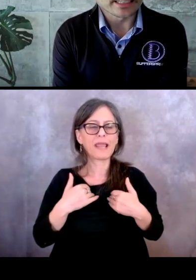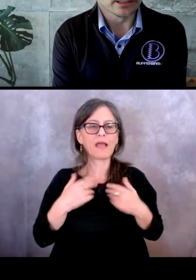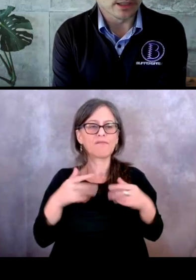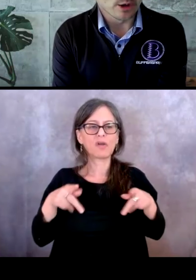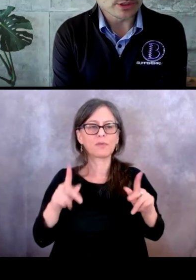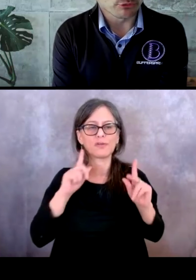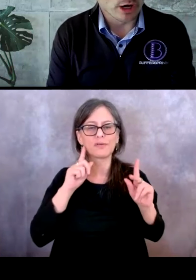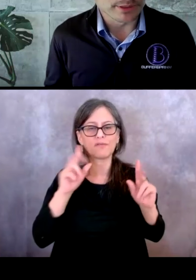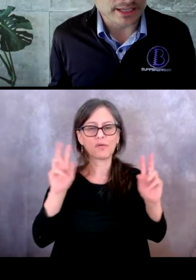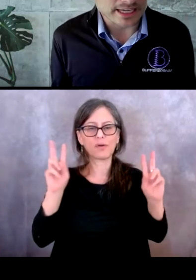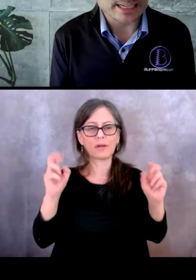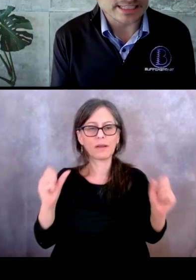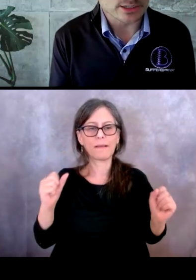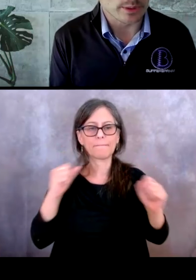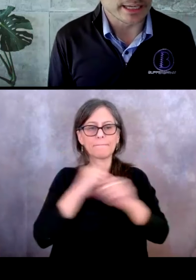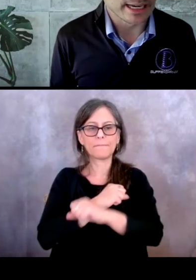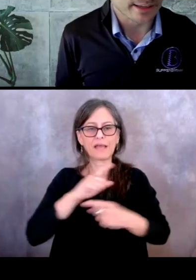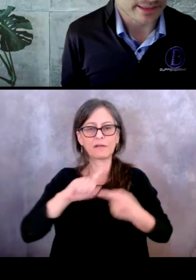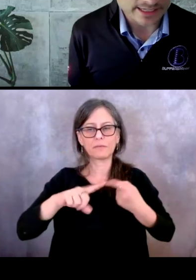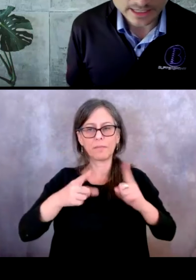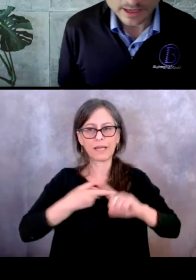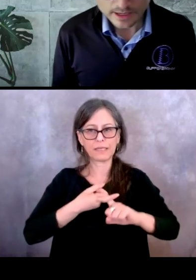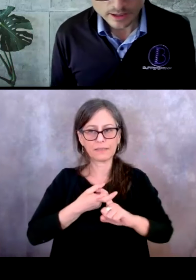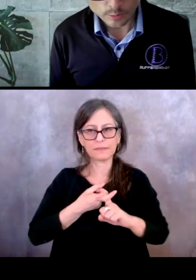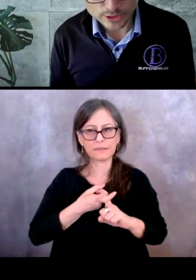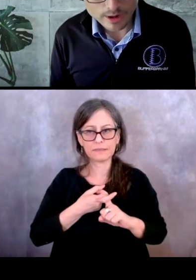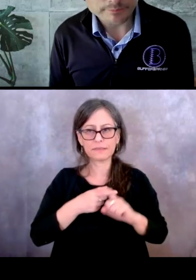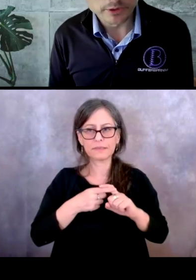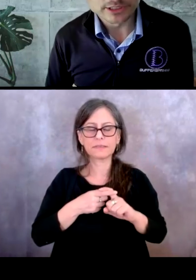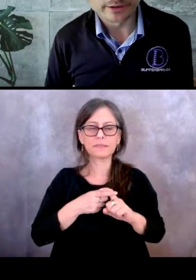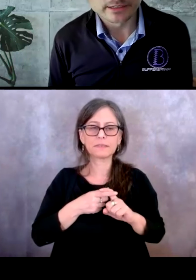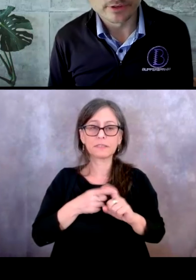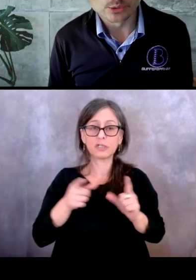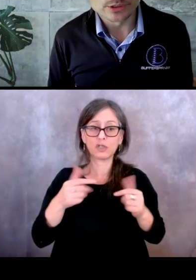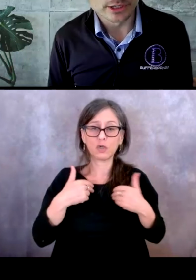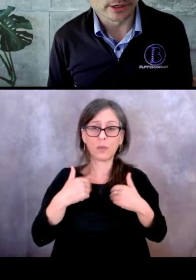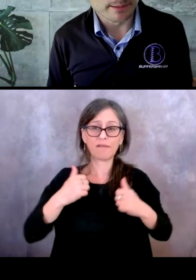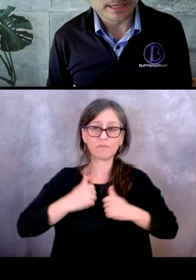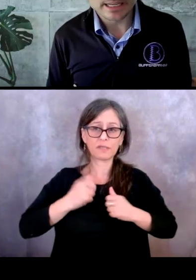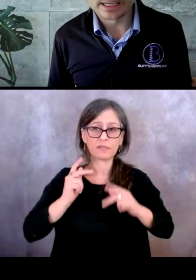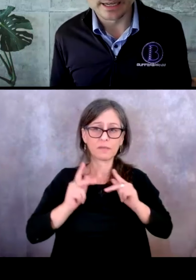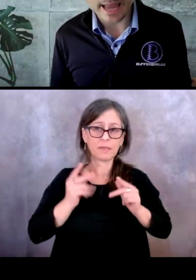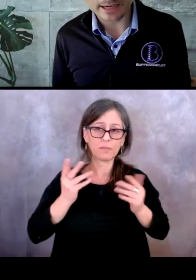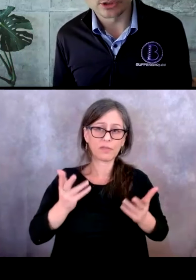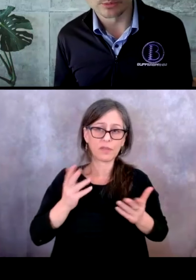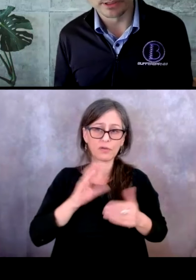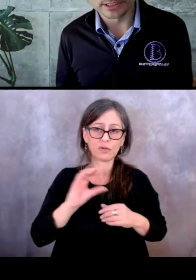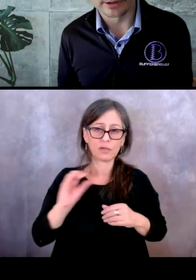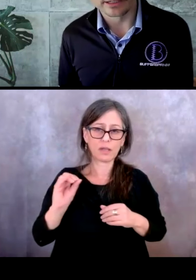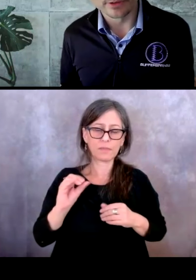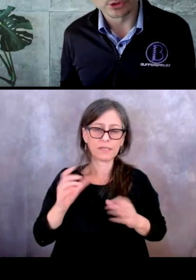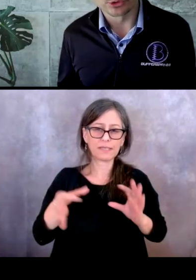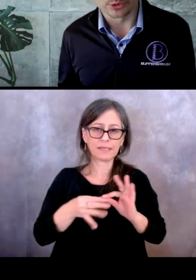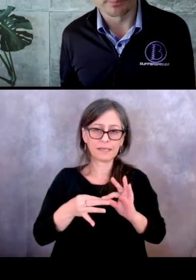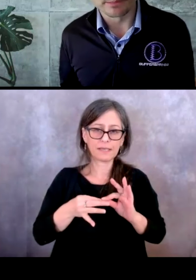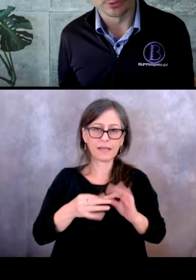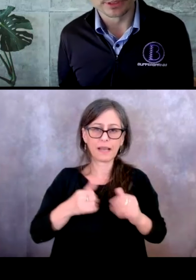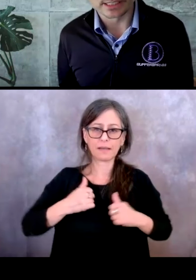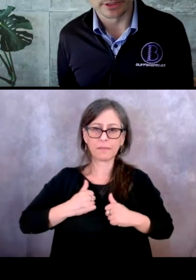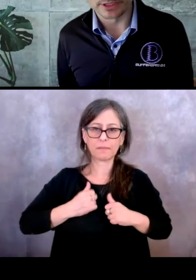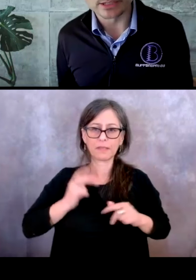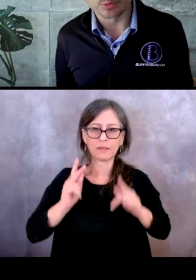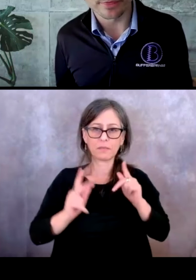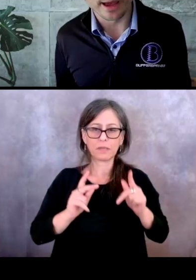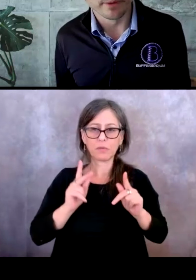And this is the lowest rung, but the easiest way to connect these. When you have military individuals at your company, connect your military individuals or your people